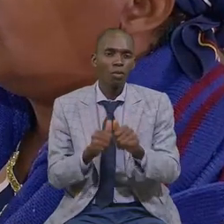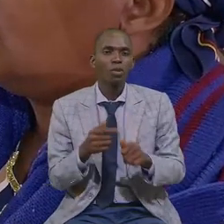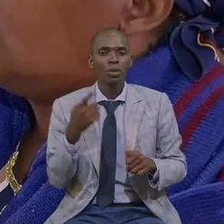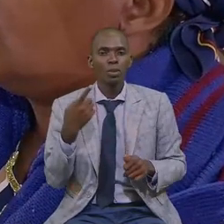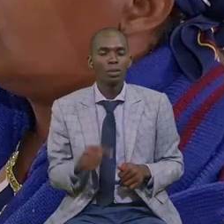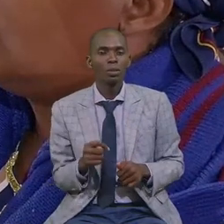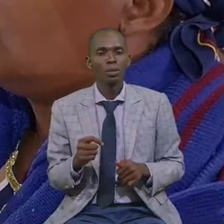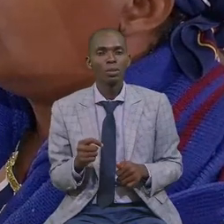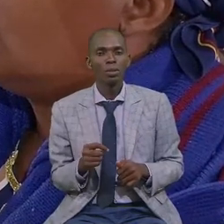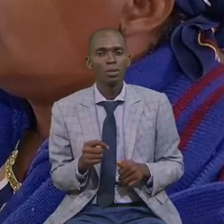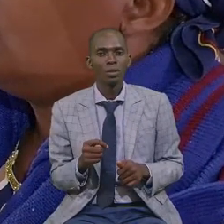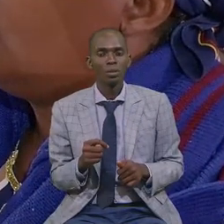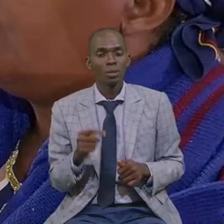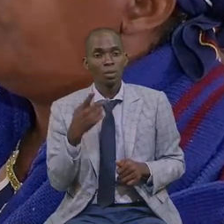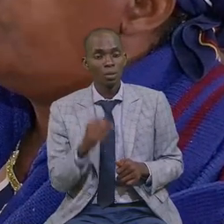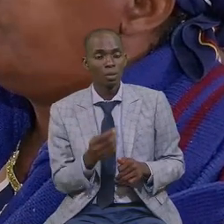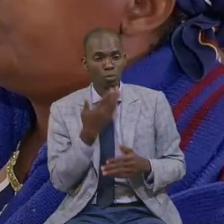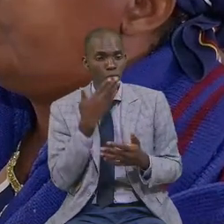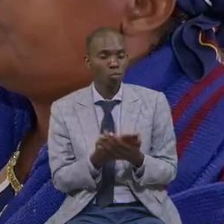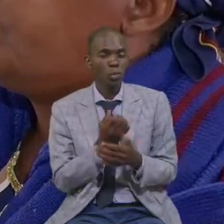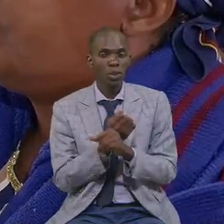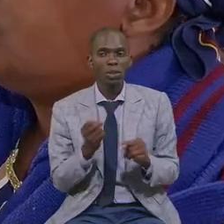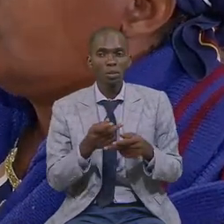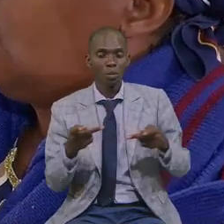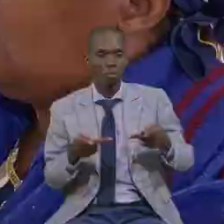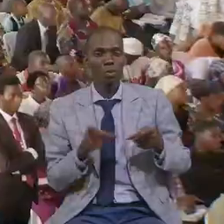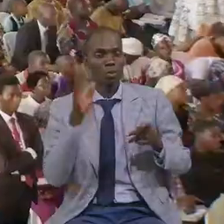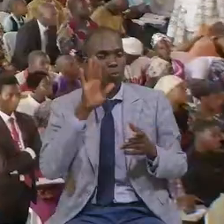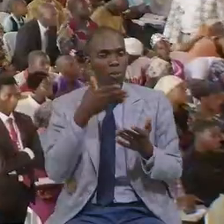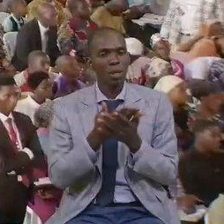to where they got to. I will get there.